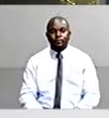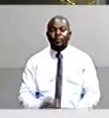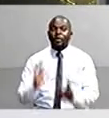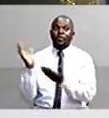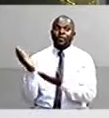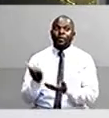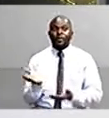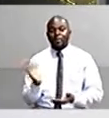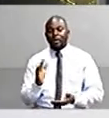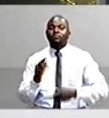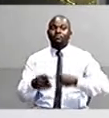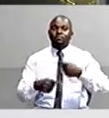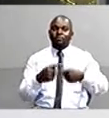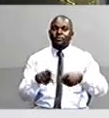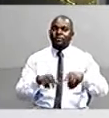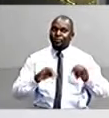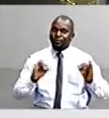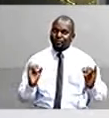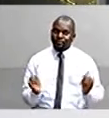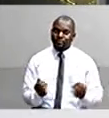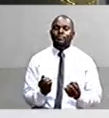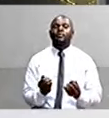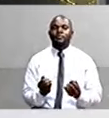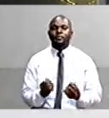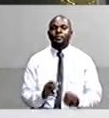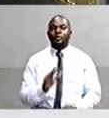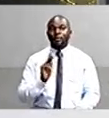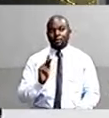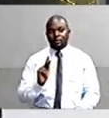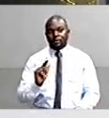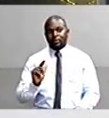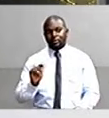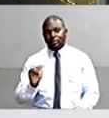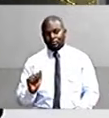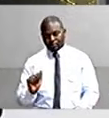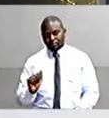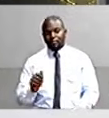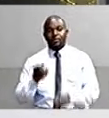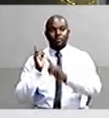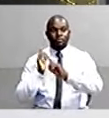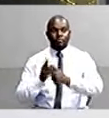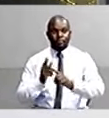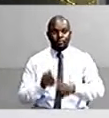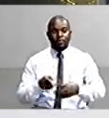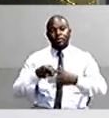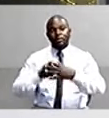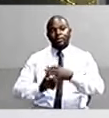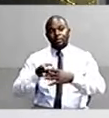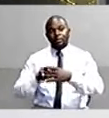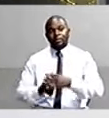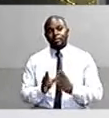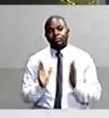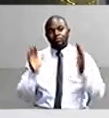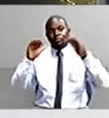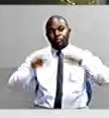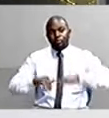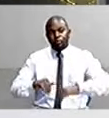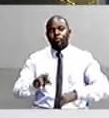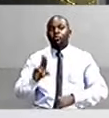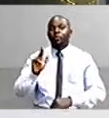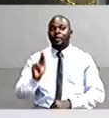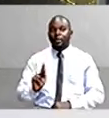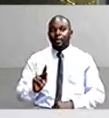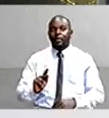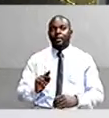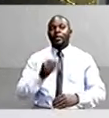Welcome back. Let's continue with our news now. The Kampala Capital City Authority has blamed site engineers of the collapsed UK Mall for not